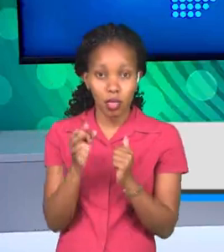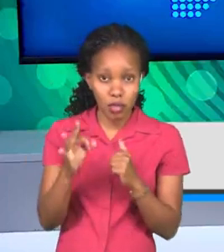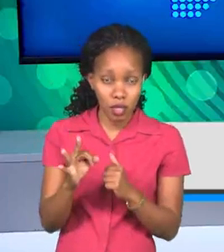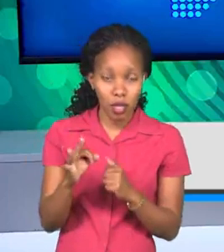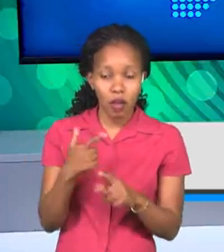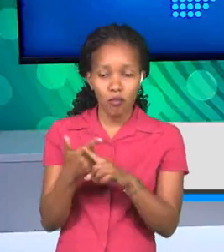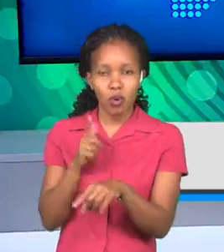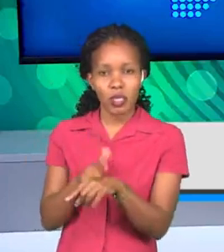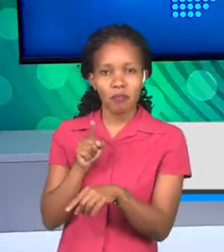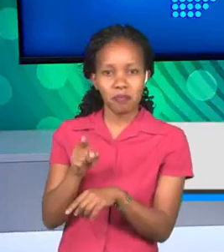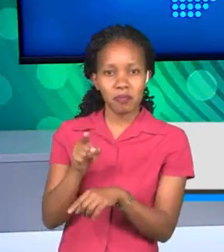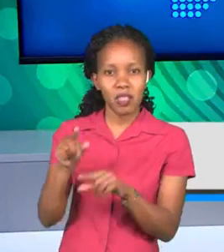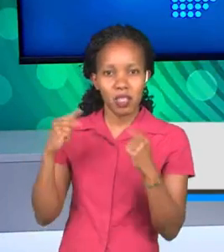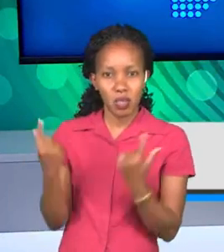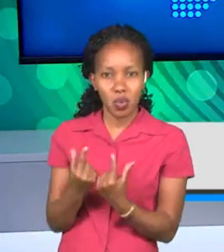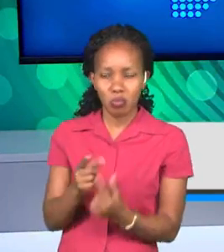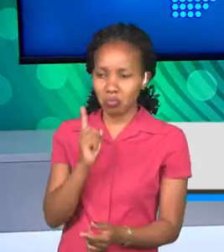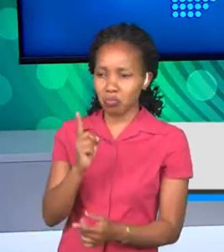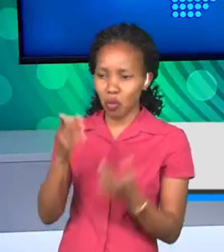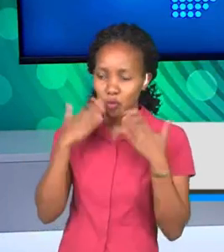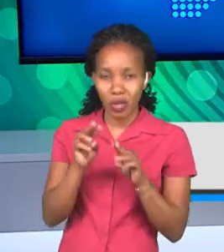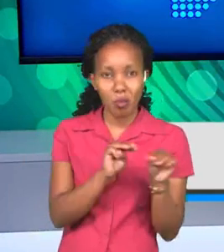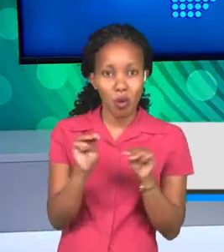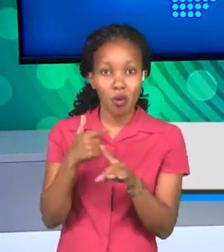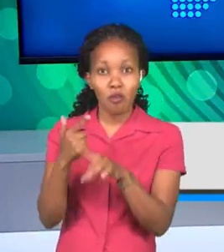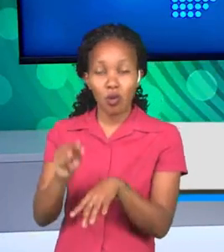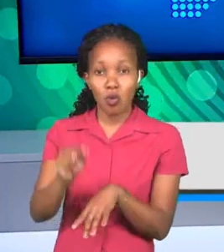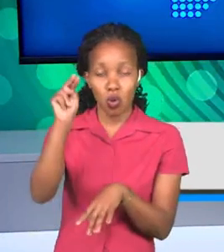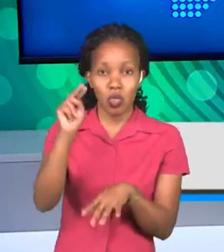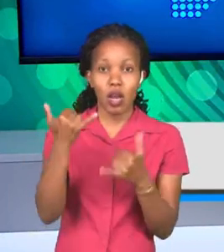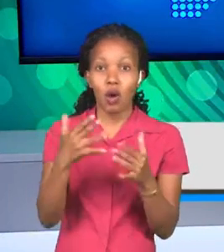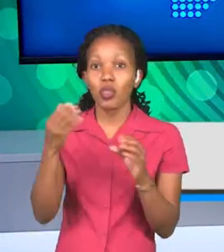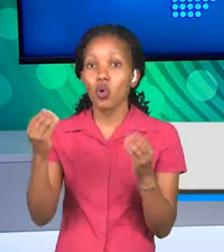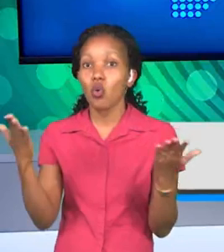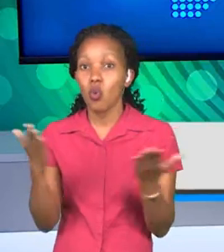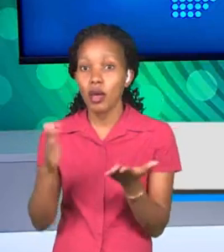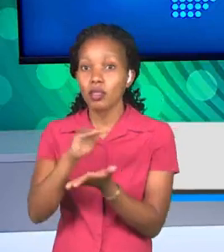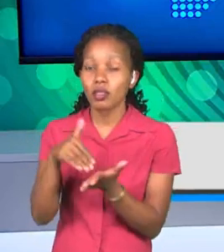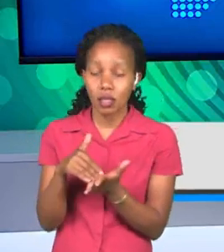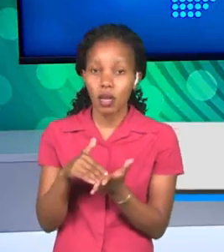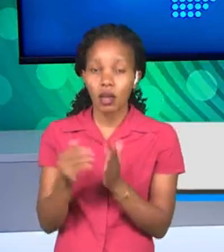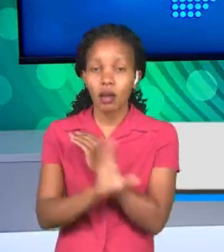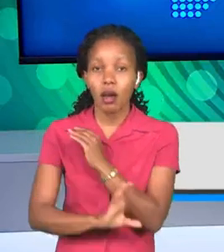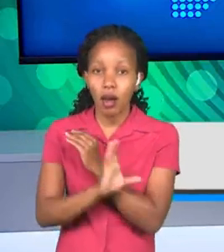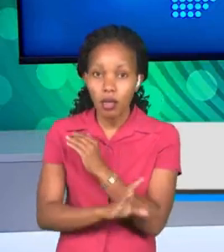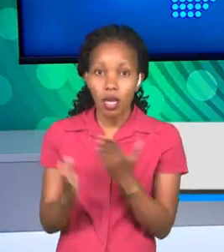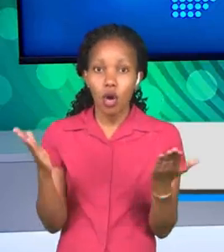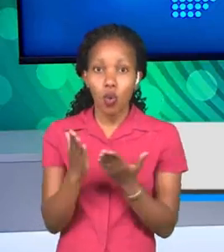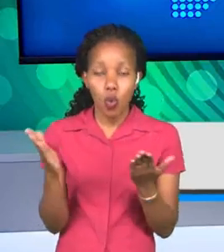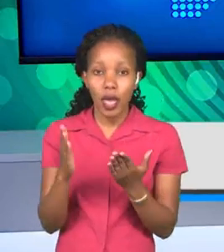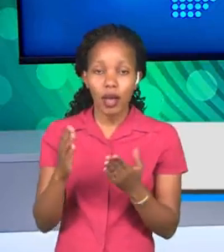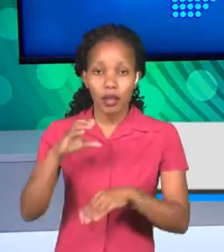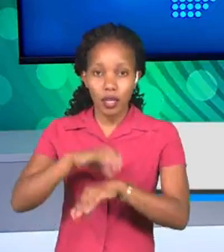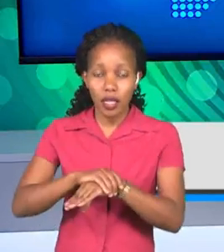Since then, the jihadist threat has shifted from the north towards the more densely populated center of the country, where it has fanned